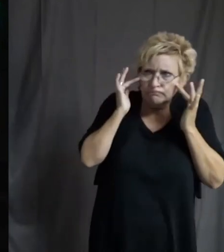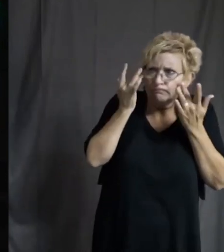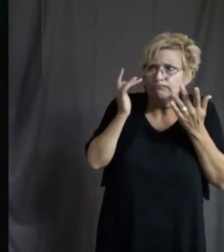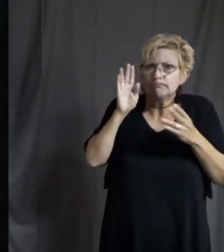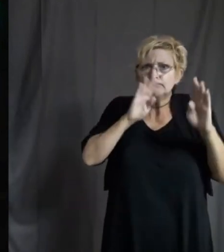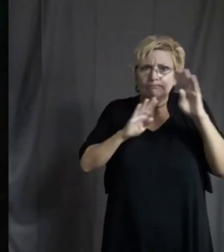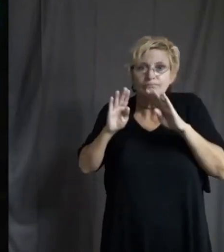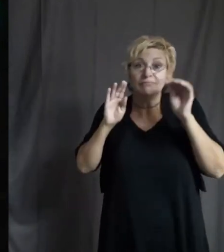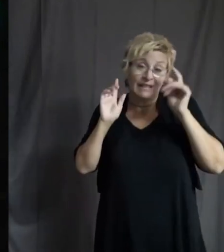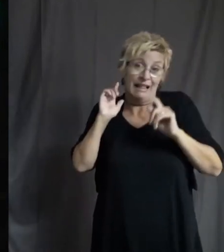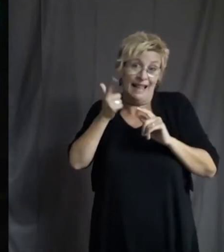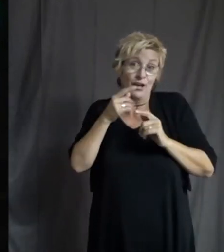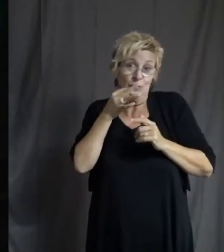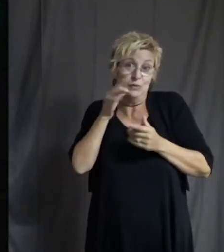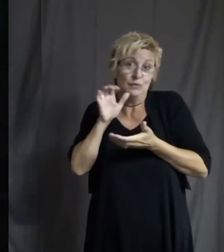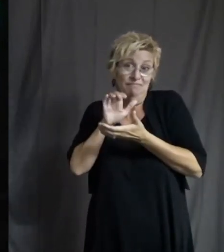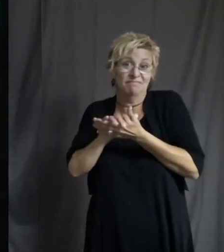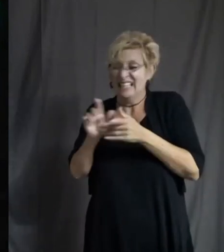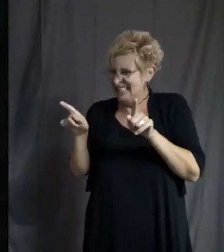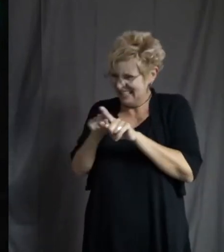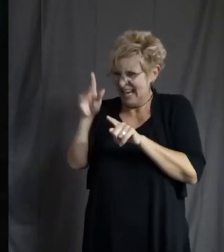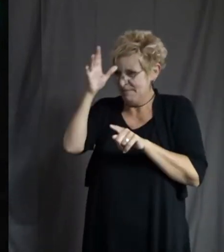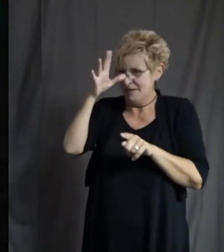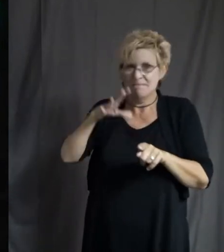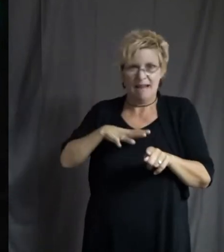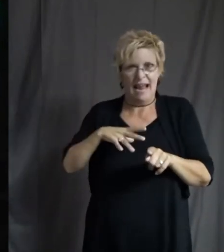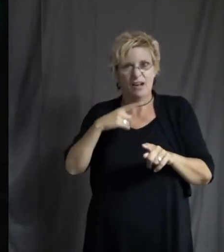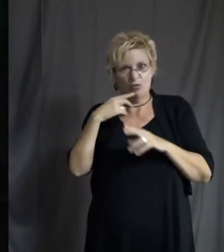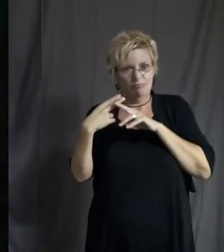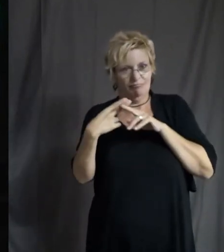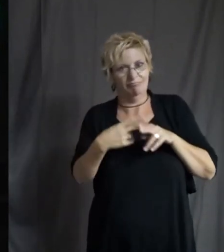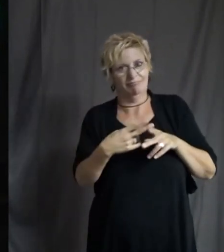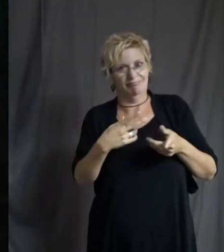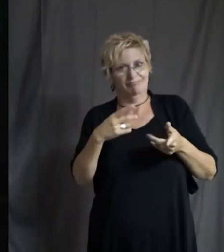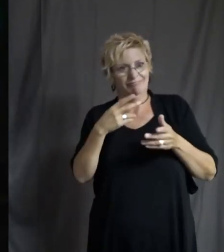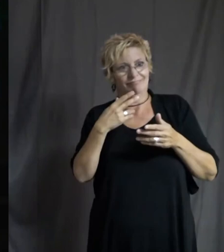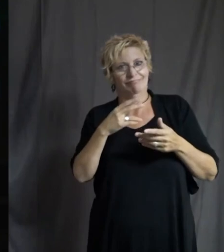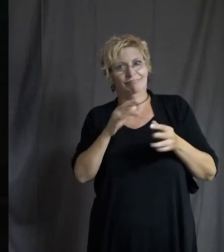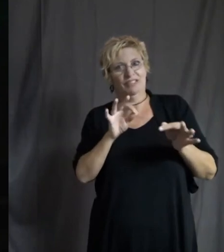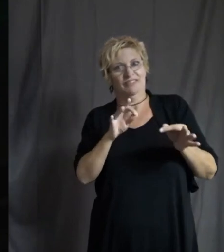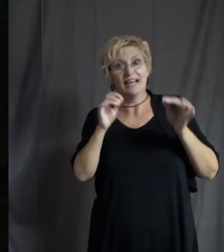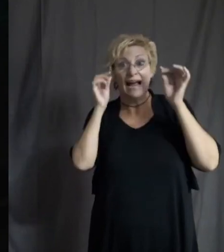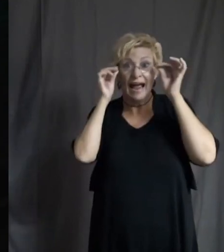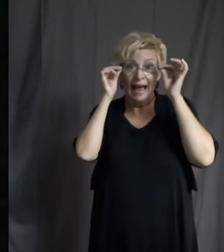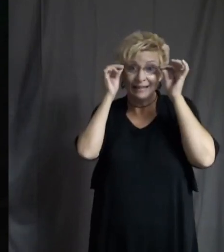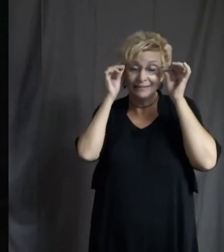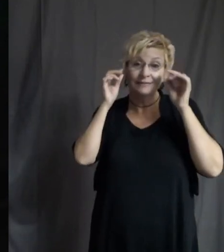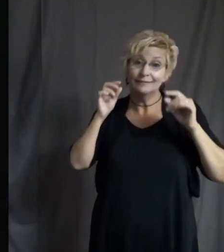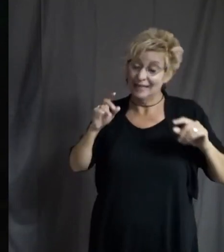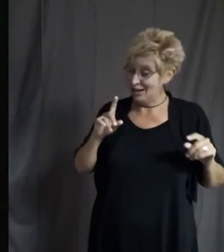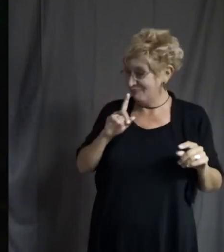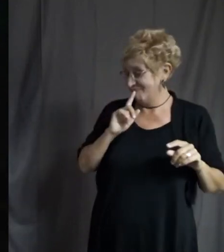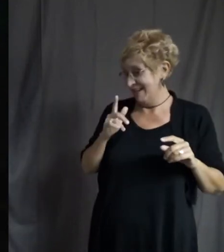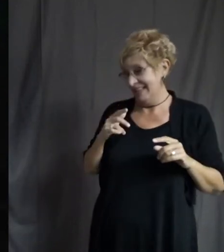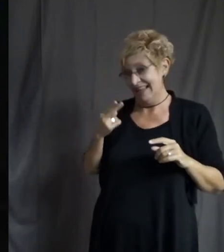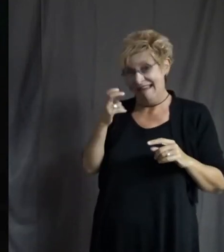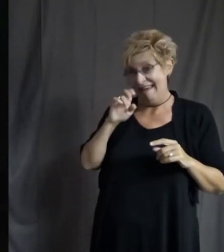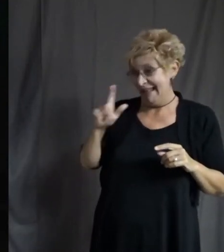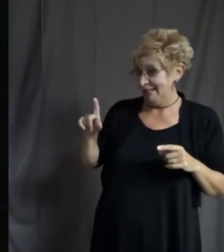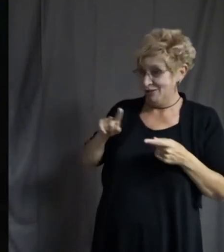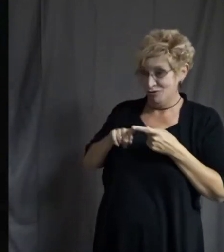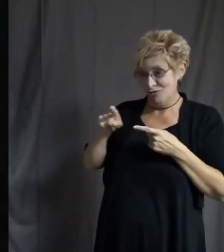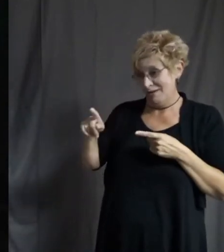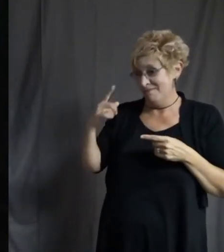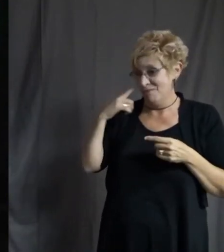She married soon thereafter the selfsame man who accused her of sublimity and gave him merry hell for many